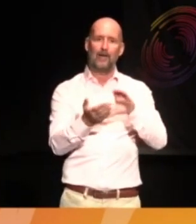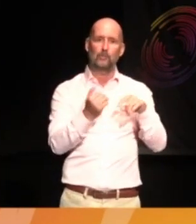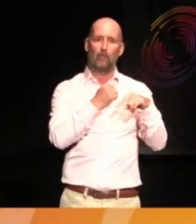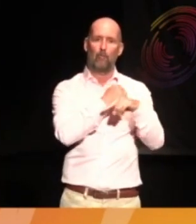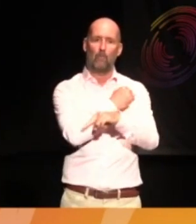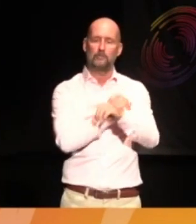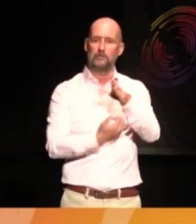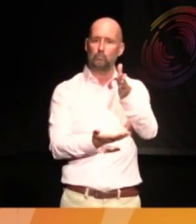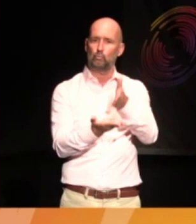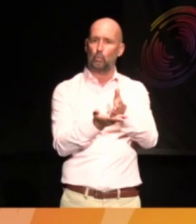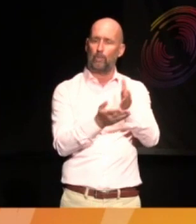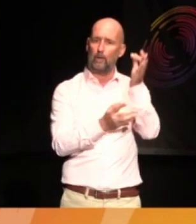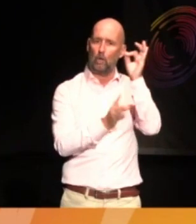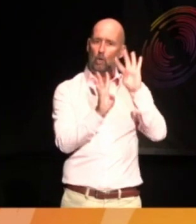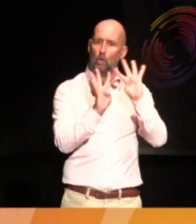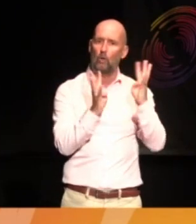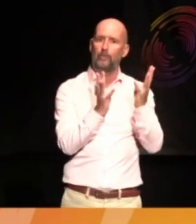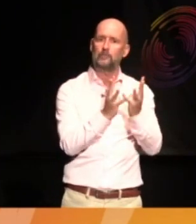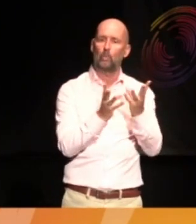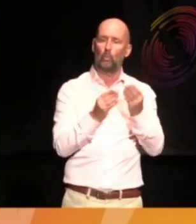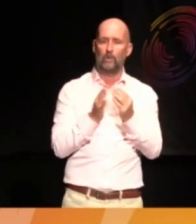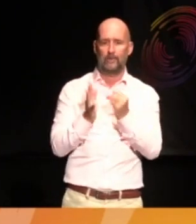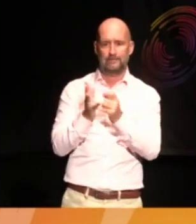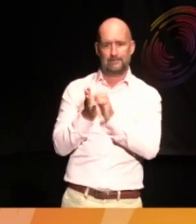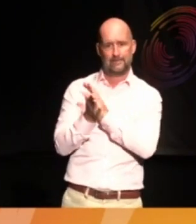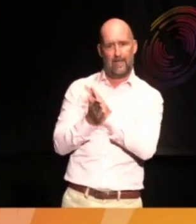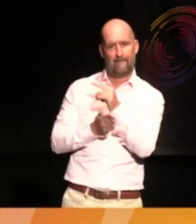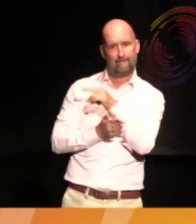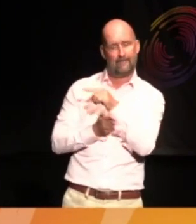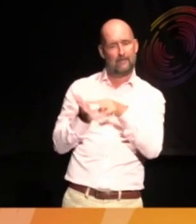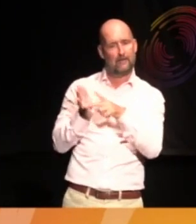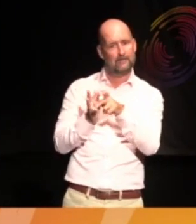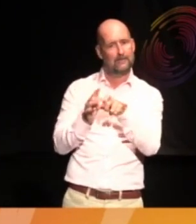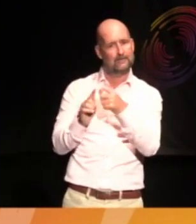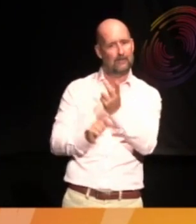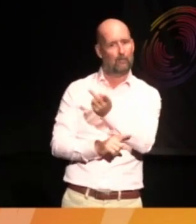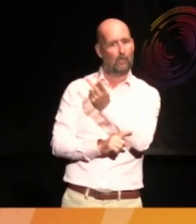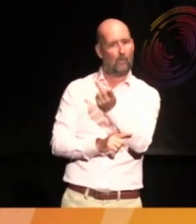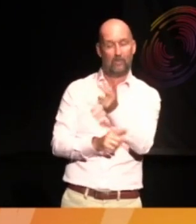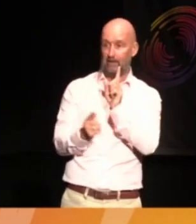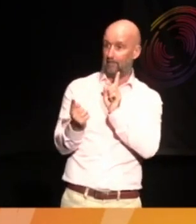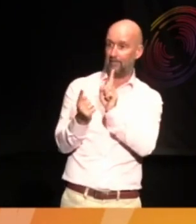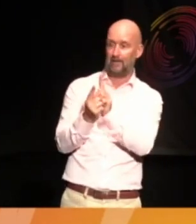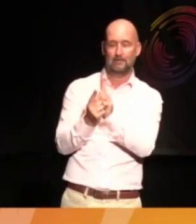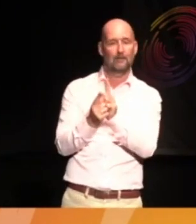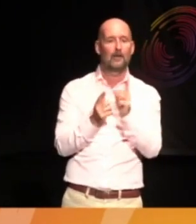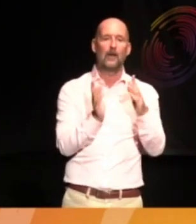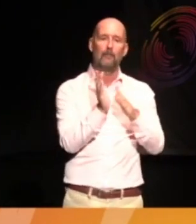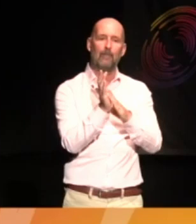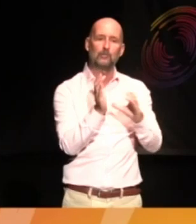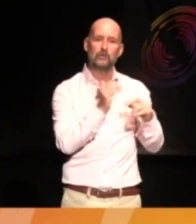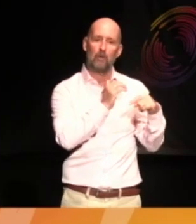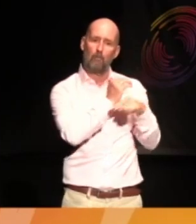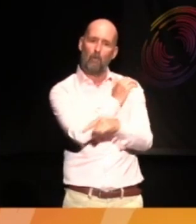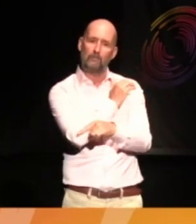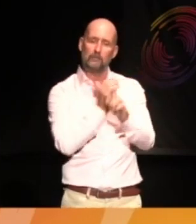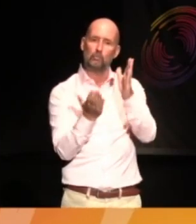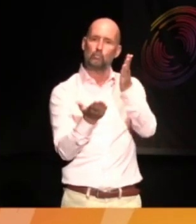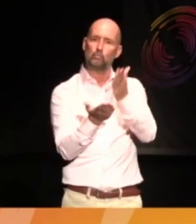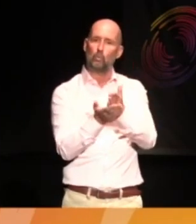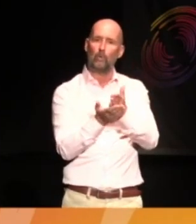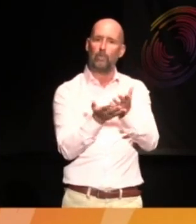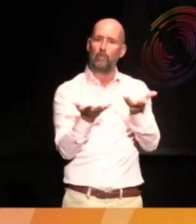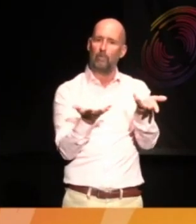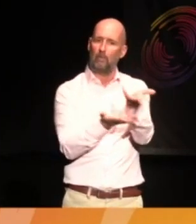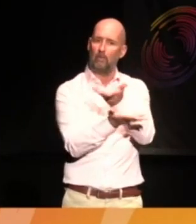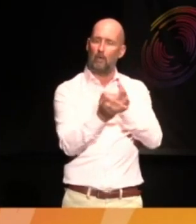Commission, along with Stef and Nadine, which is where I first met them. The Manchester Poverty Truth Commission set out with this